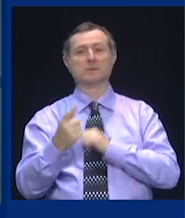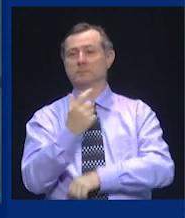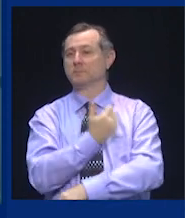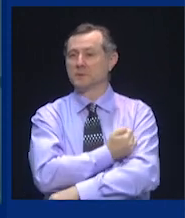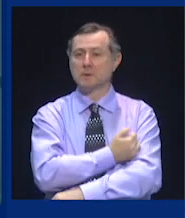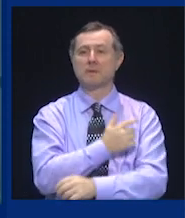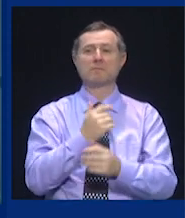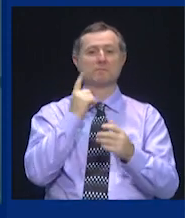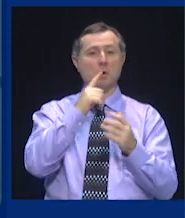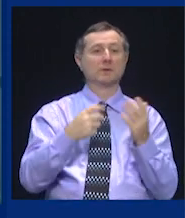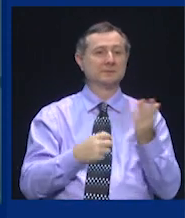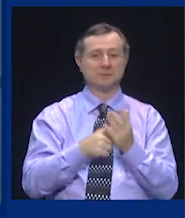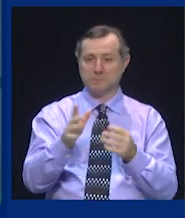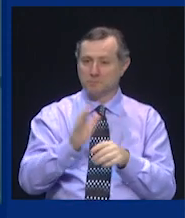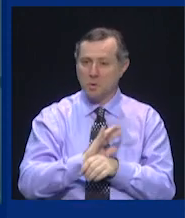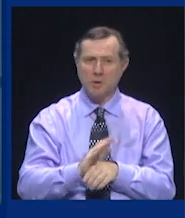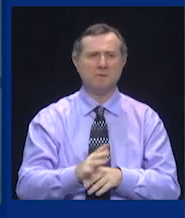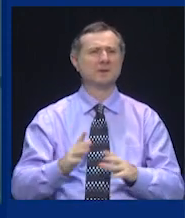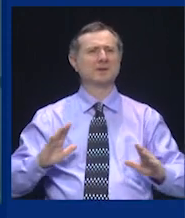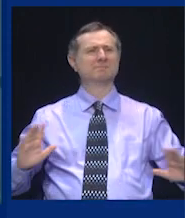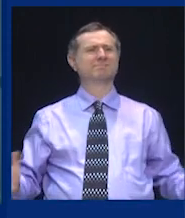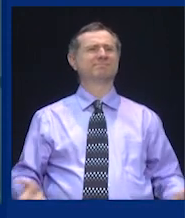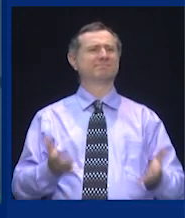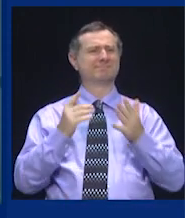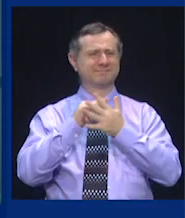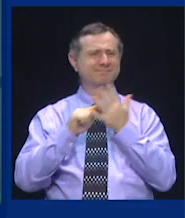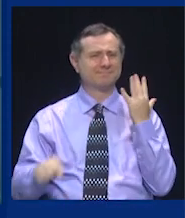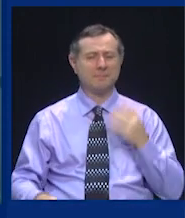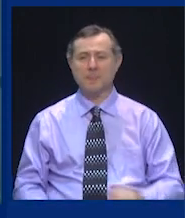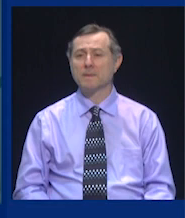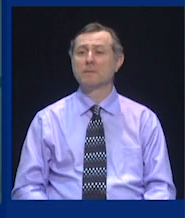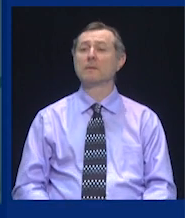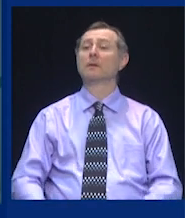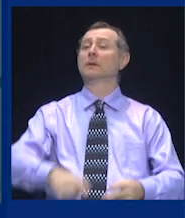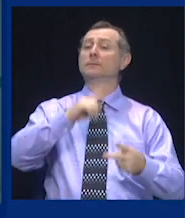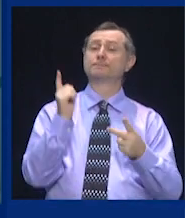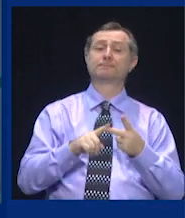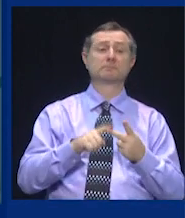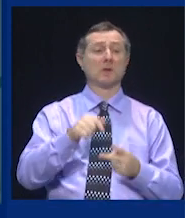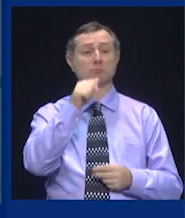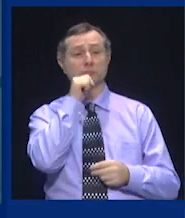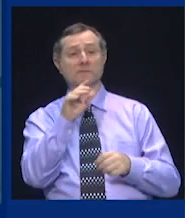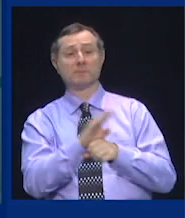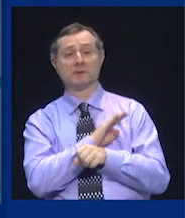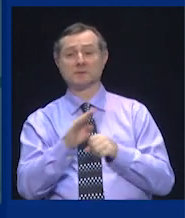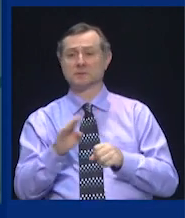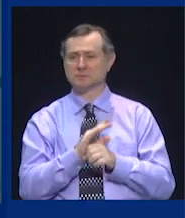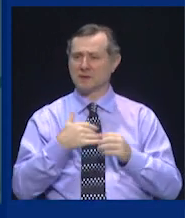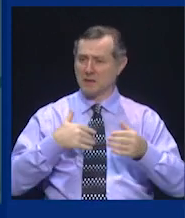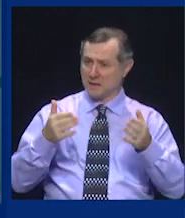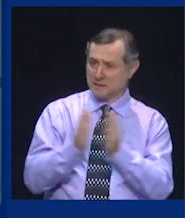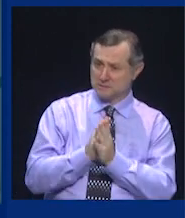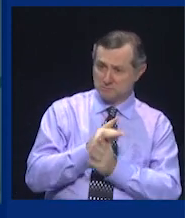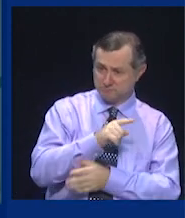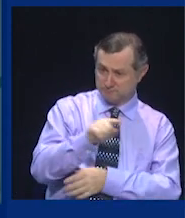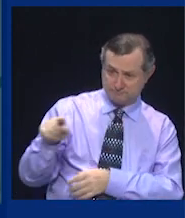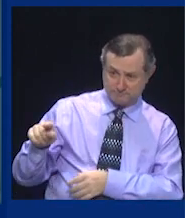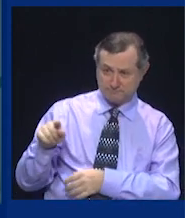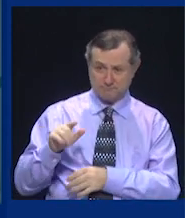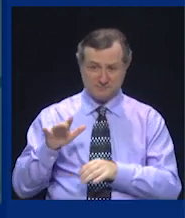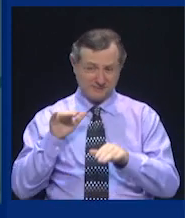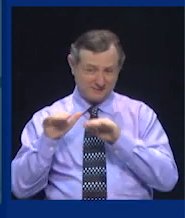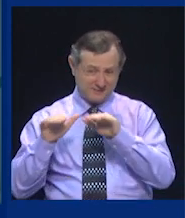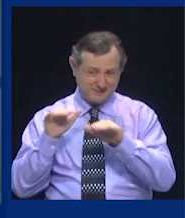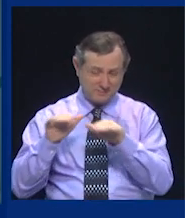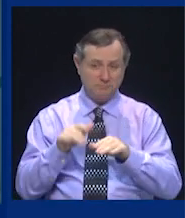up with. Private businesses, I am asking them and suggesting